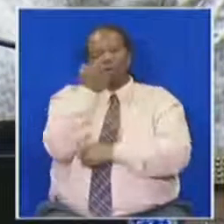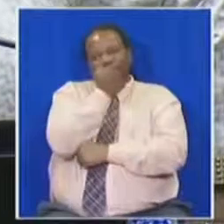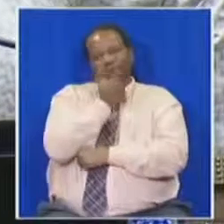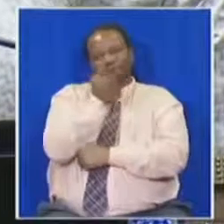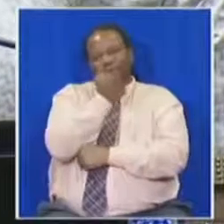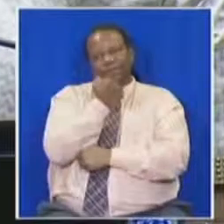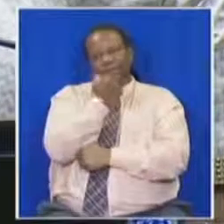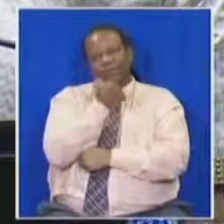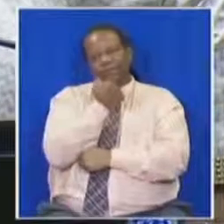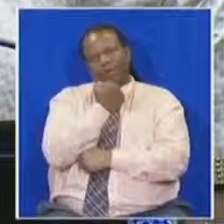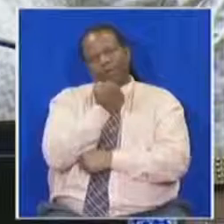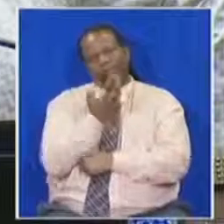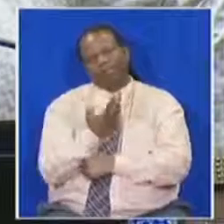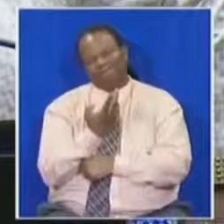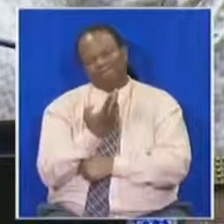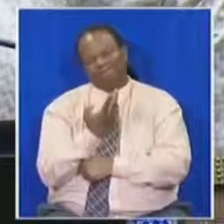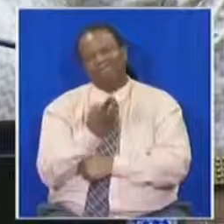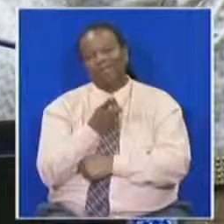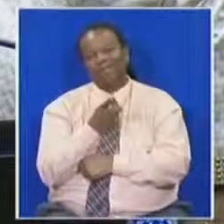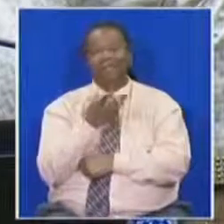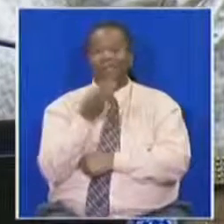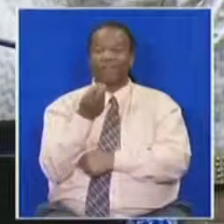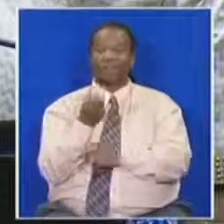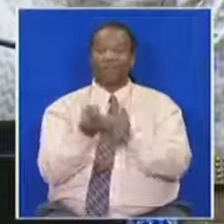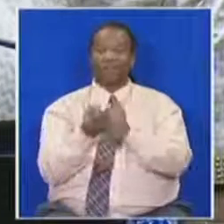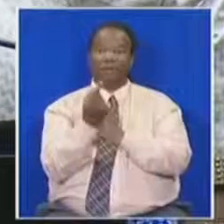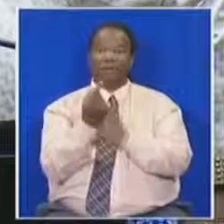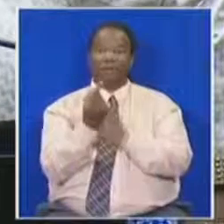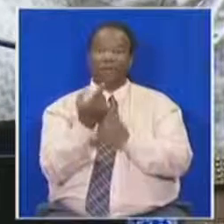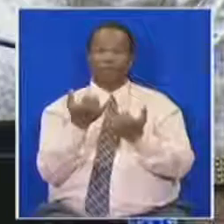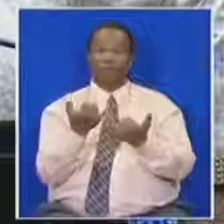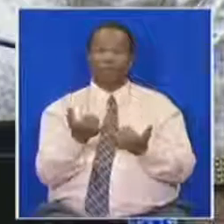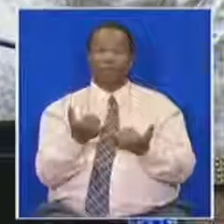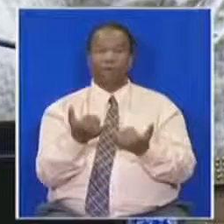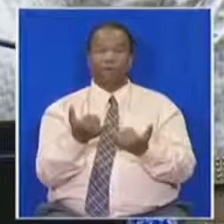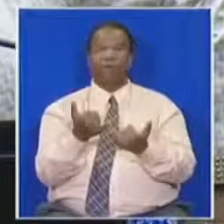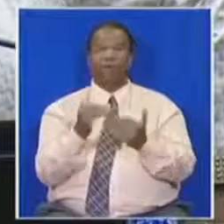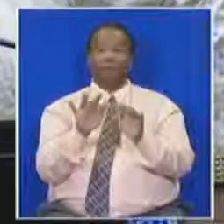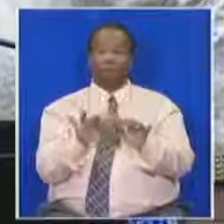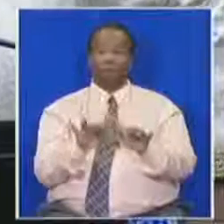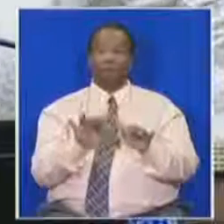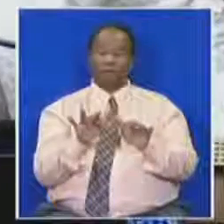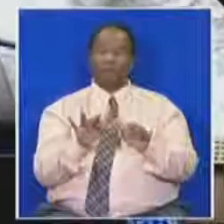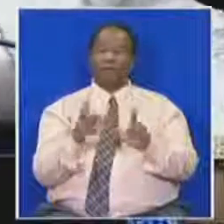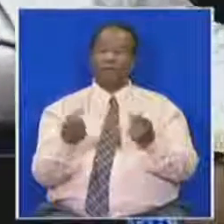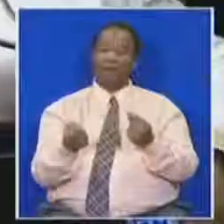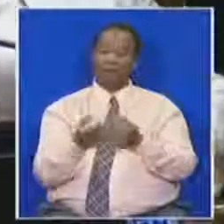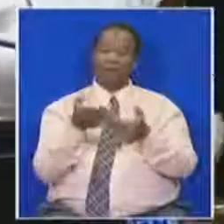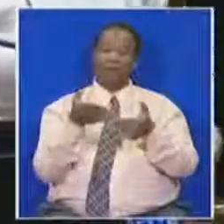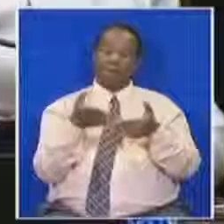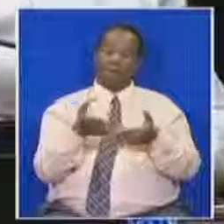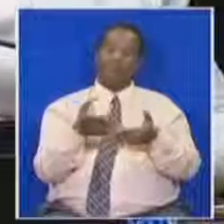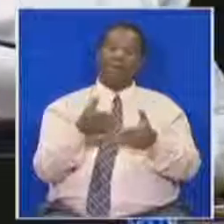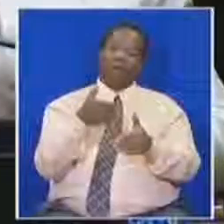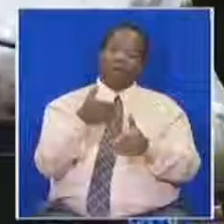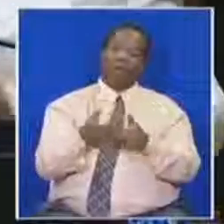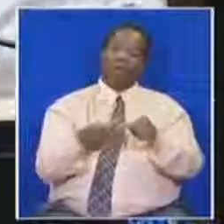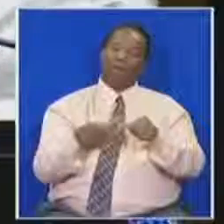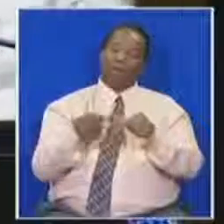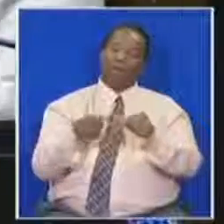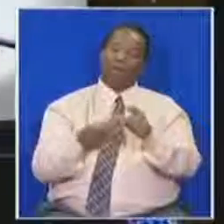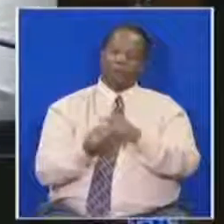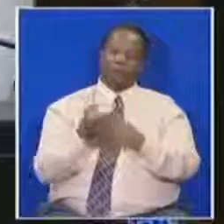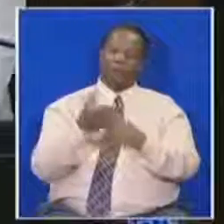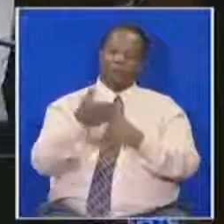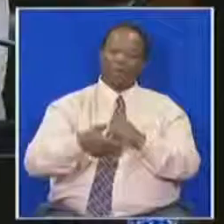for this kind of drama that in recent times has become the hallmark